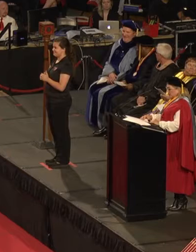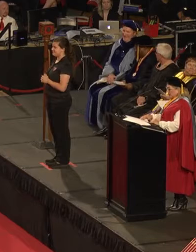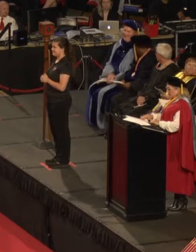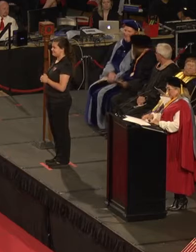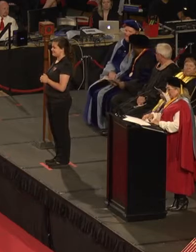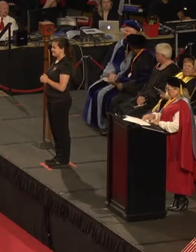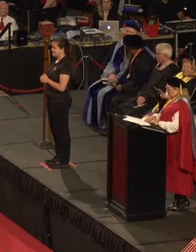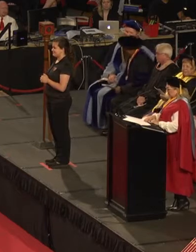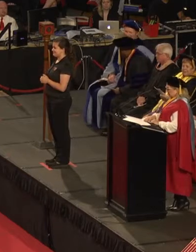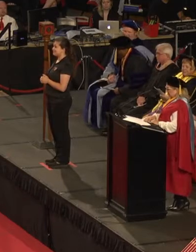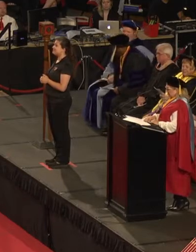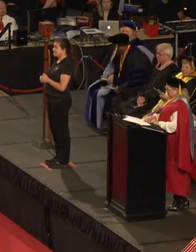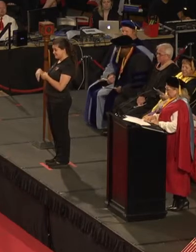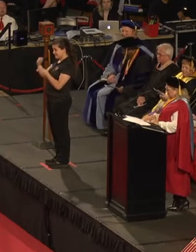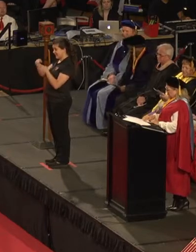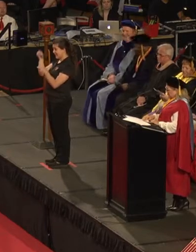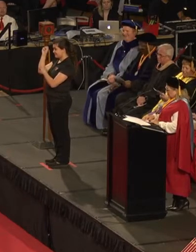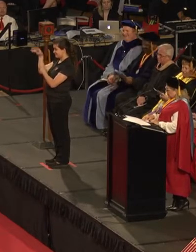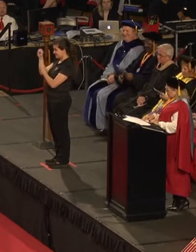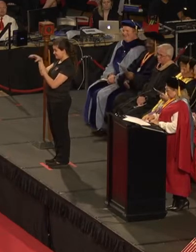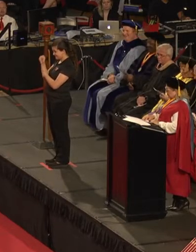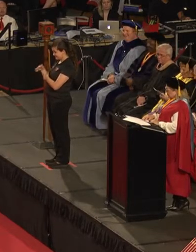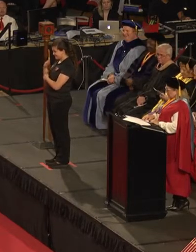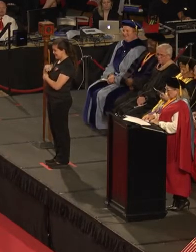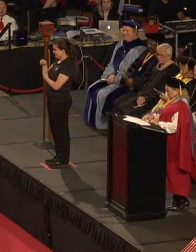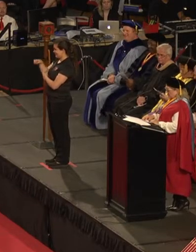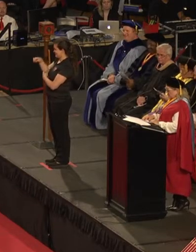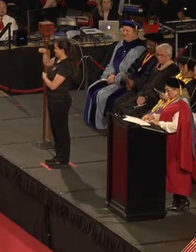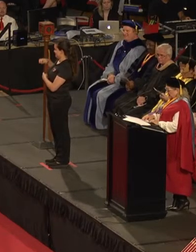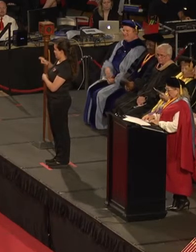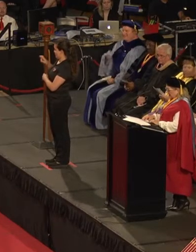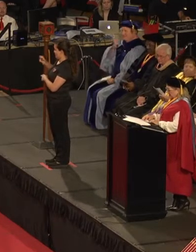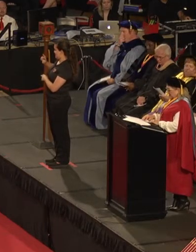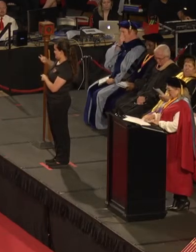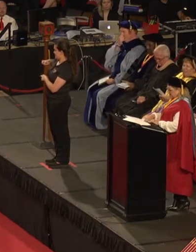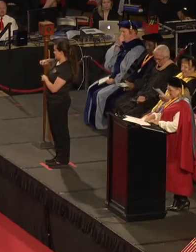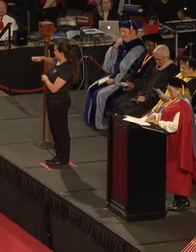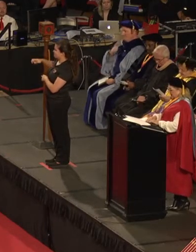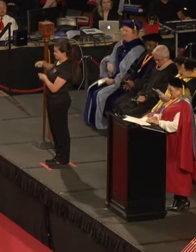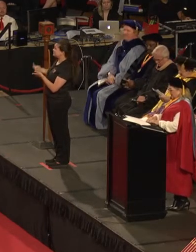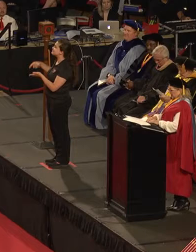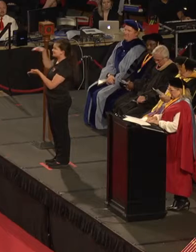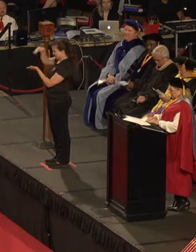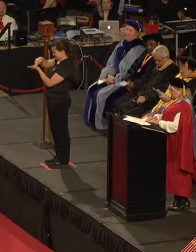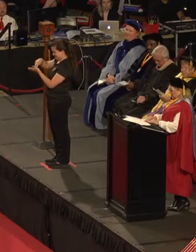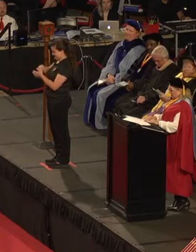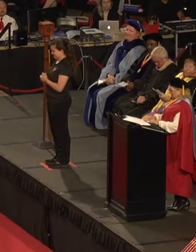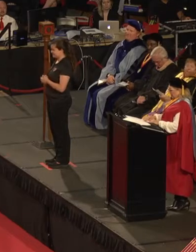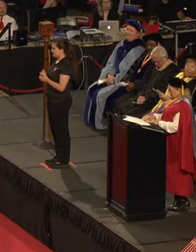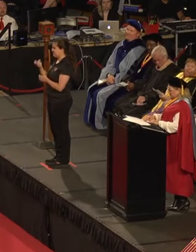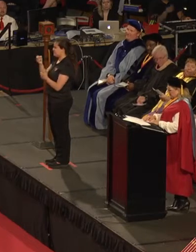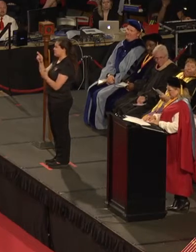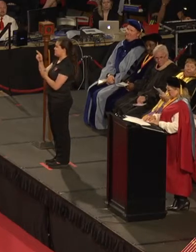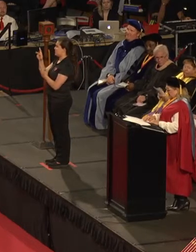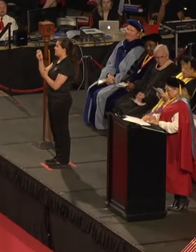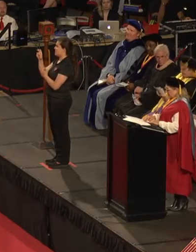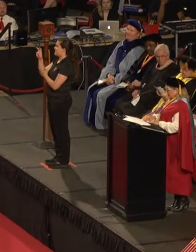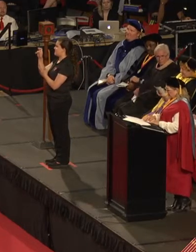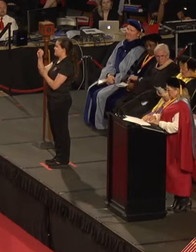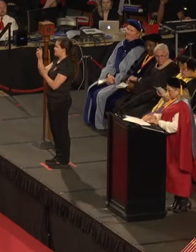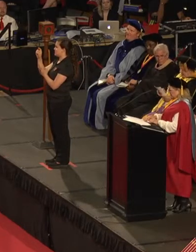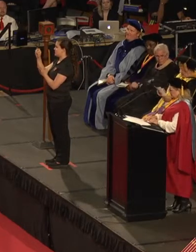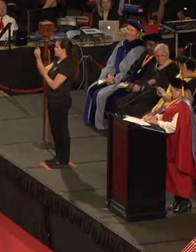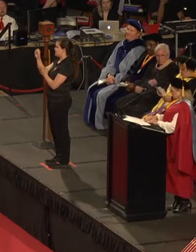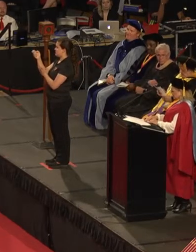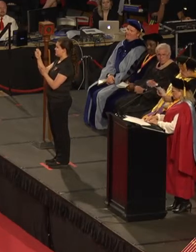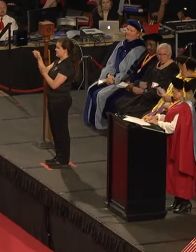As I call your names, will the platform members in row 2 to my right please rise and remain standing? Dr. Kevin Dodson, Dean of